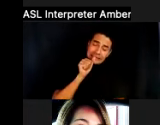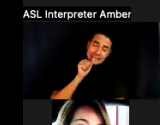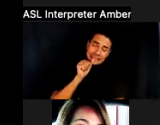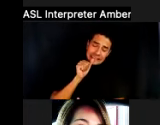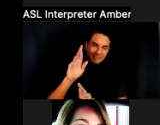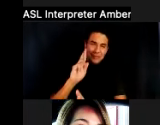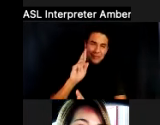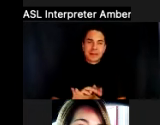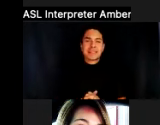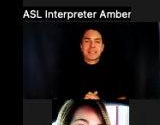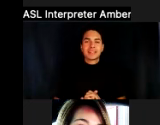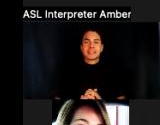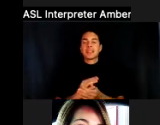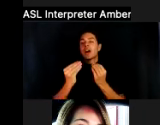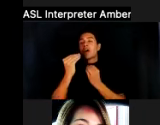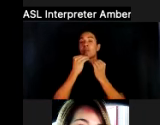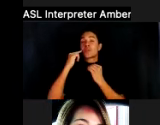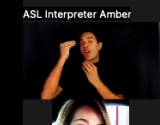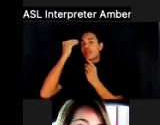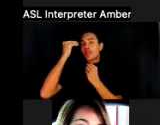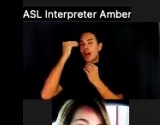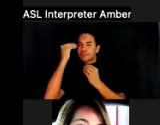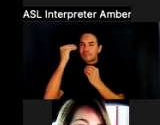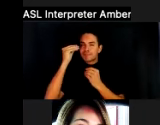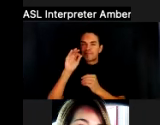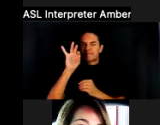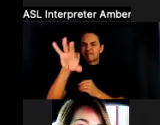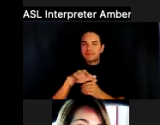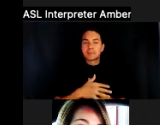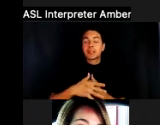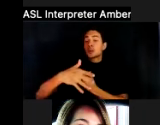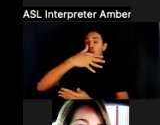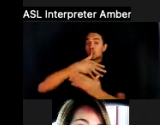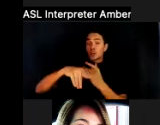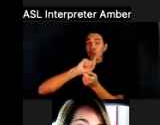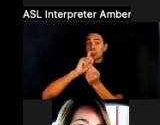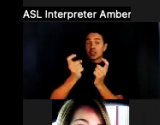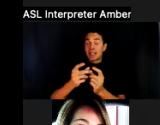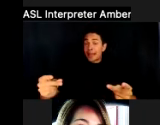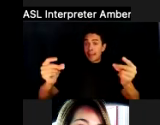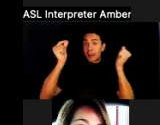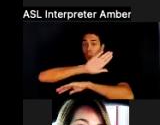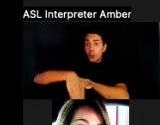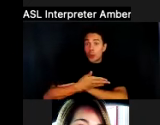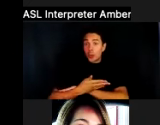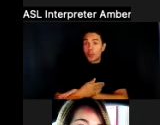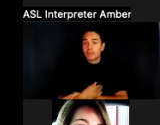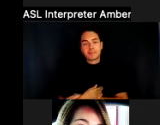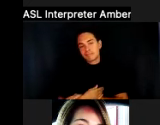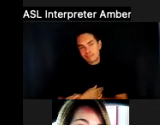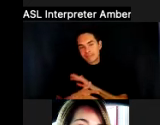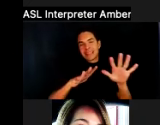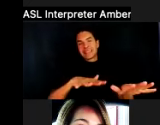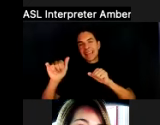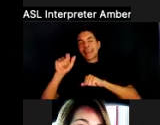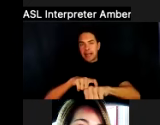food for thought. Social change doesn't happen overnight. It takes time, education, perseverance, coalition building,